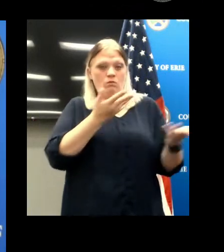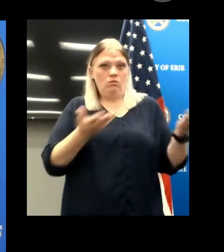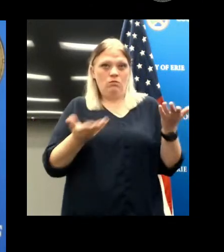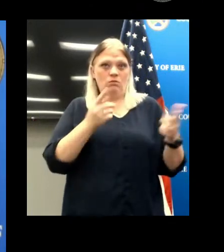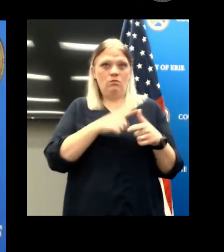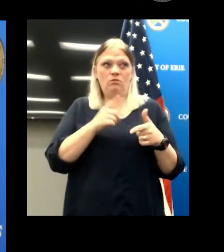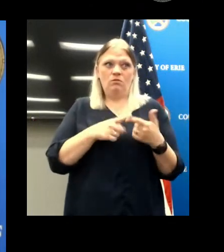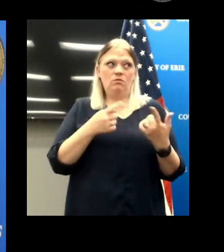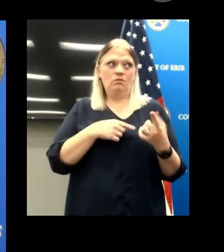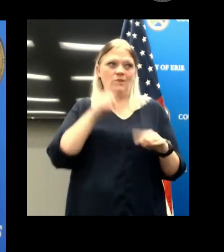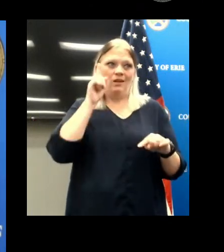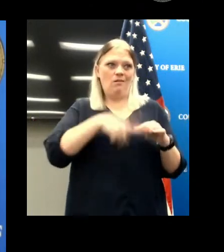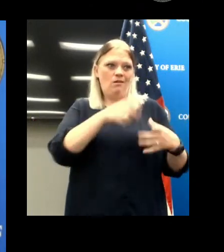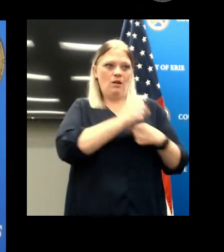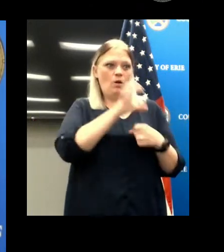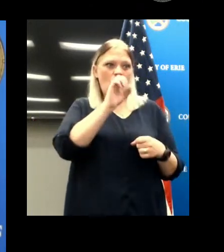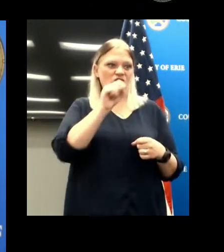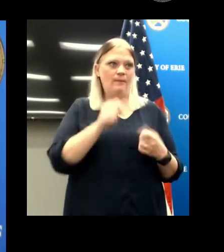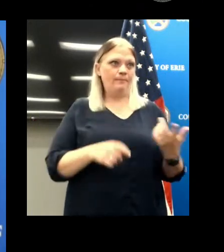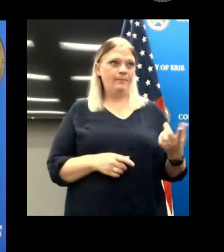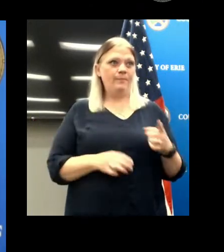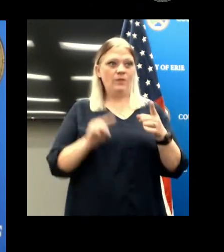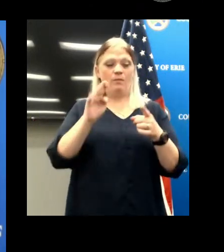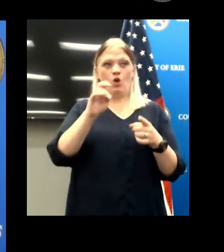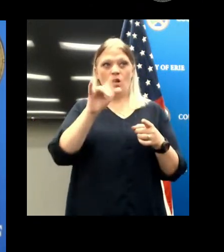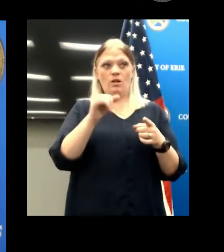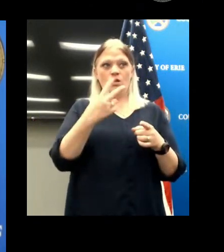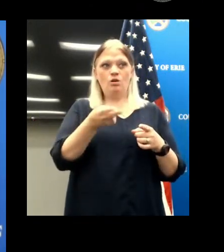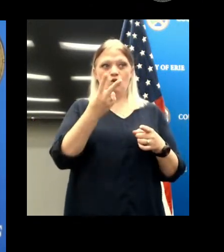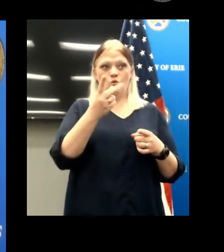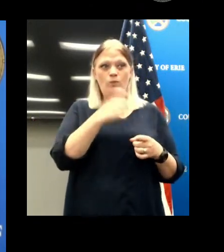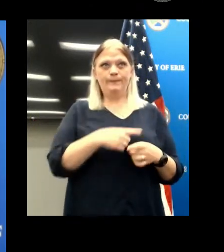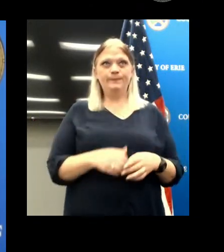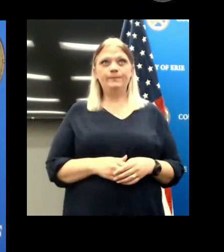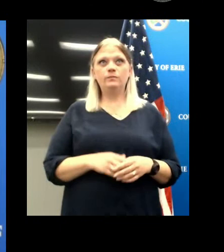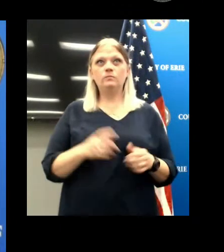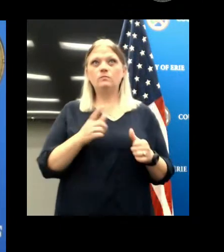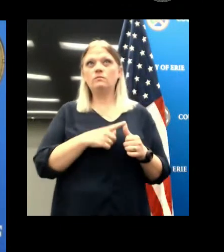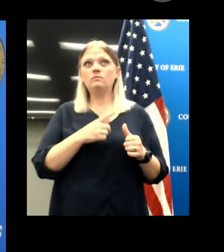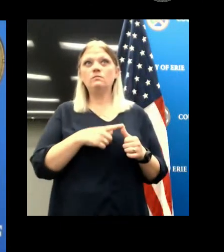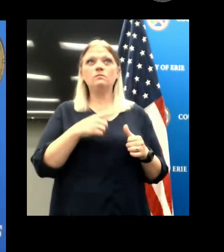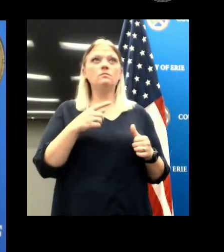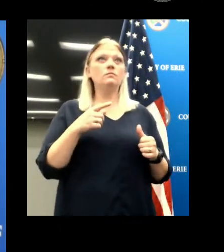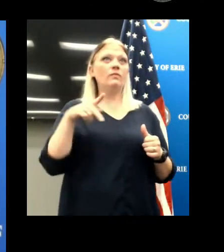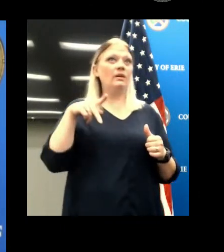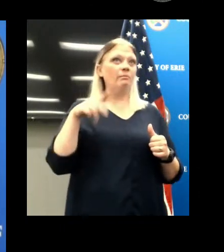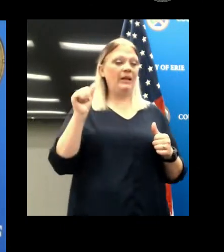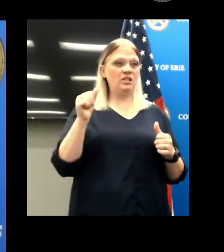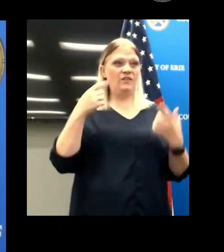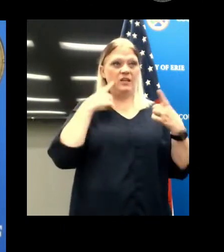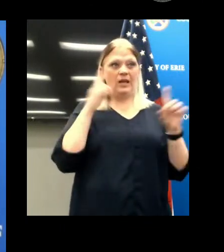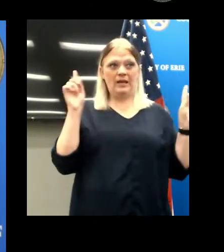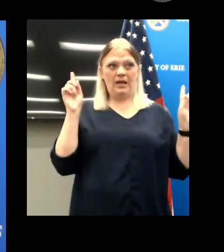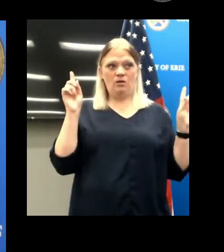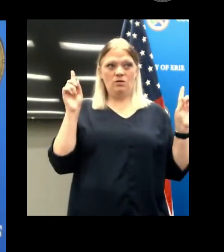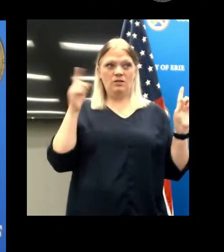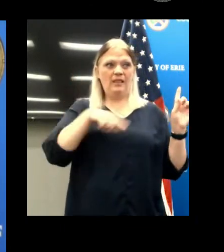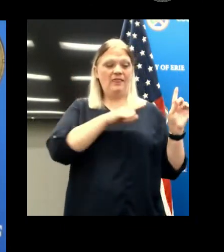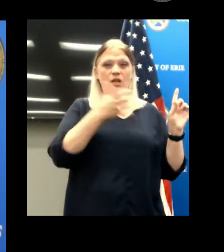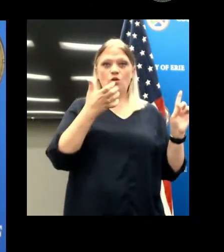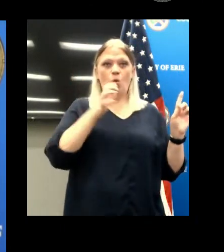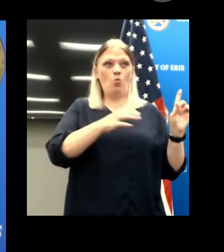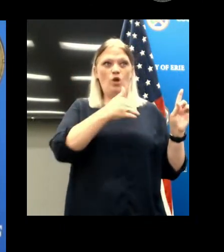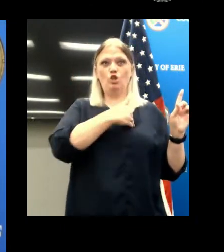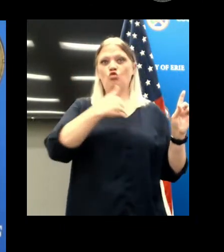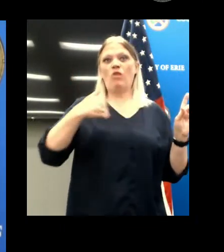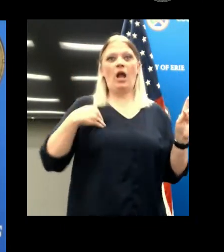they shouldn't have gotten the overtime. Marlene? Two quick questions. First, being for you, Pennsylvania has announced they do not want Toronto